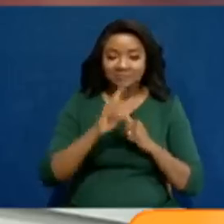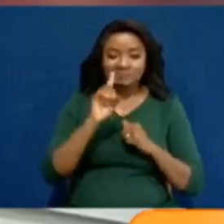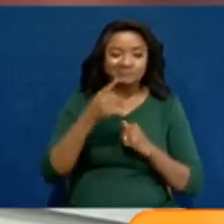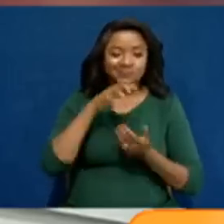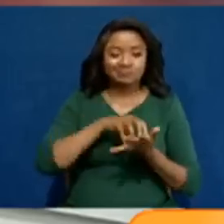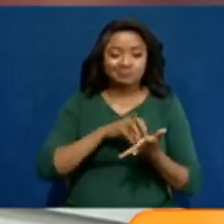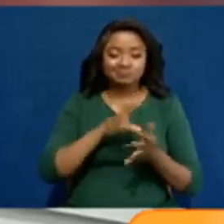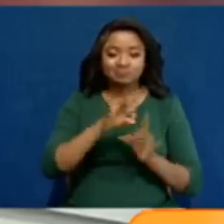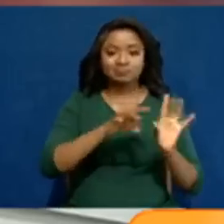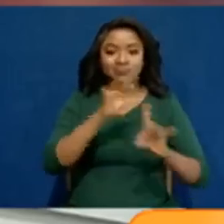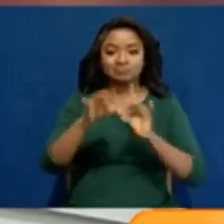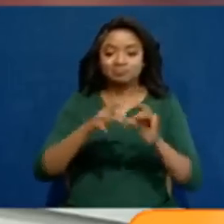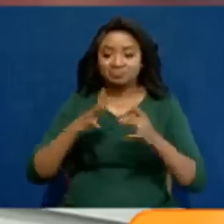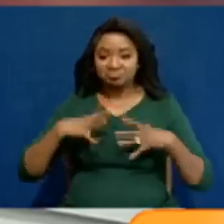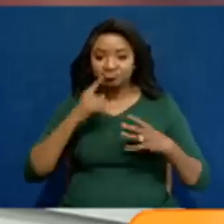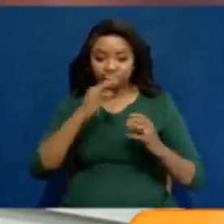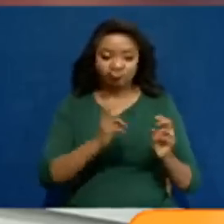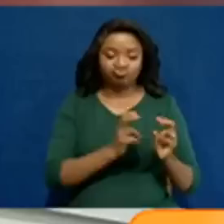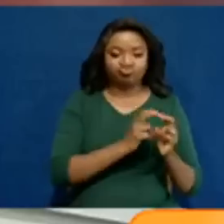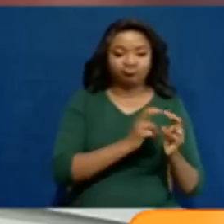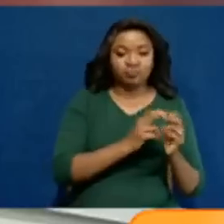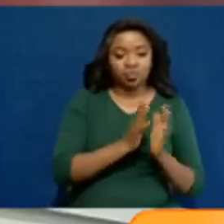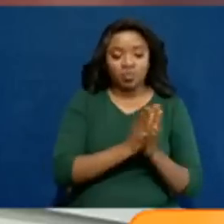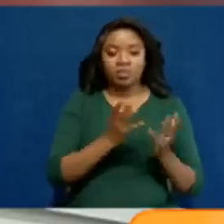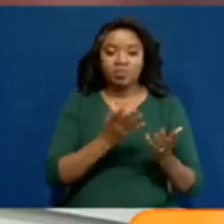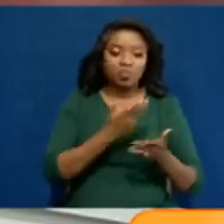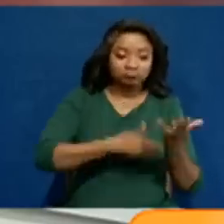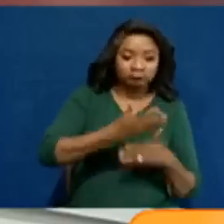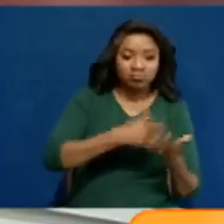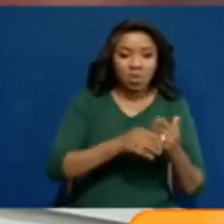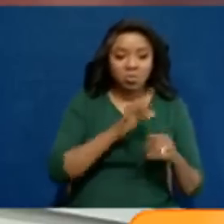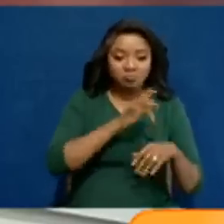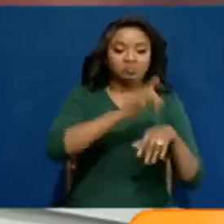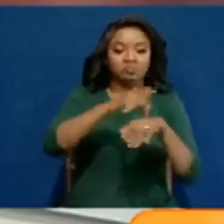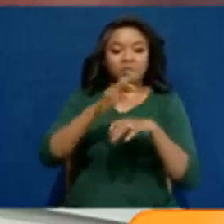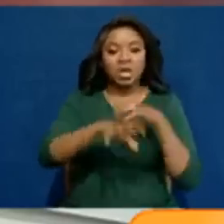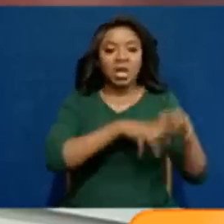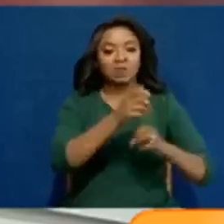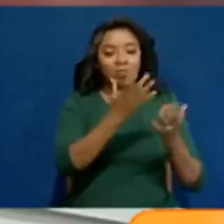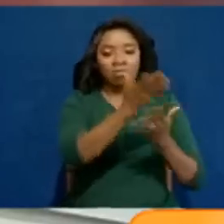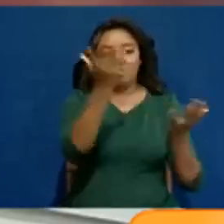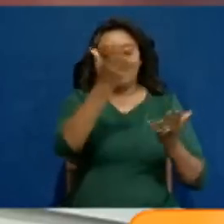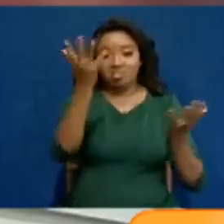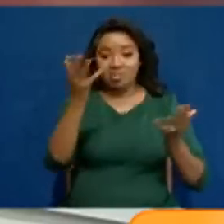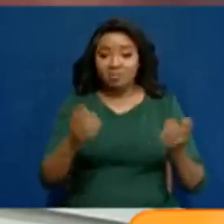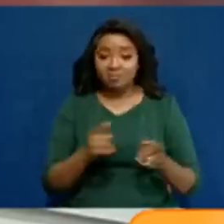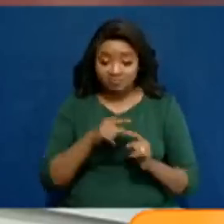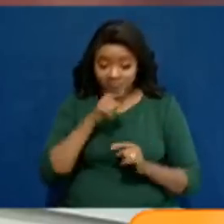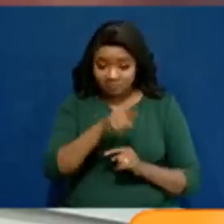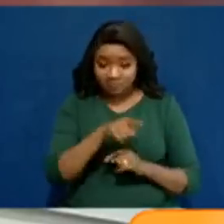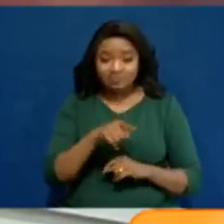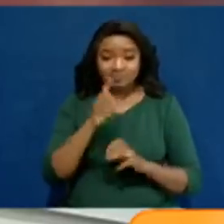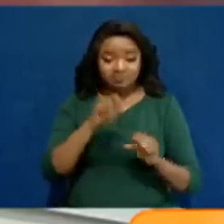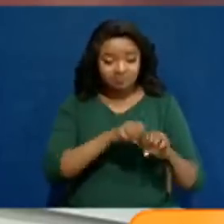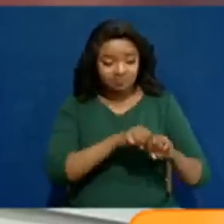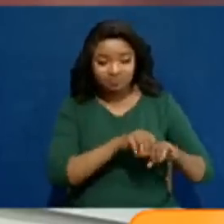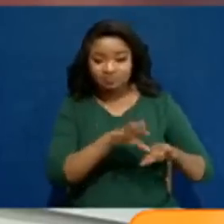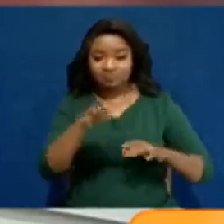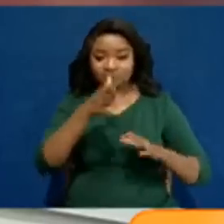among people who had contact with wild animals. The contagious virus can be transmitted from person to person